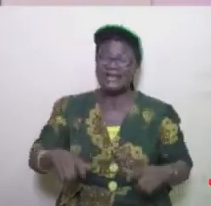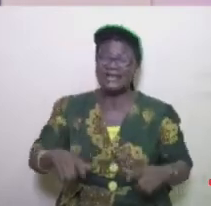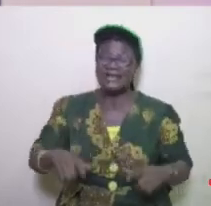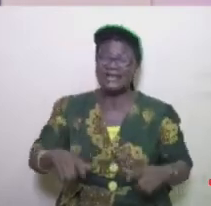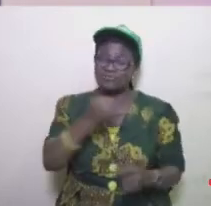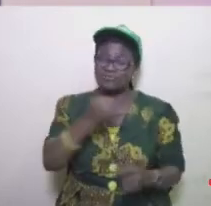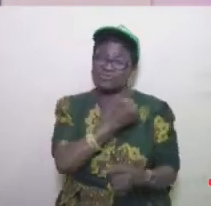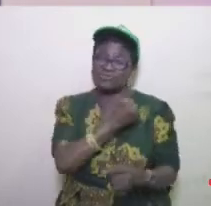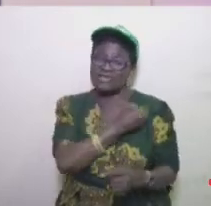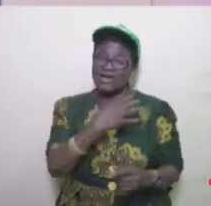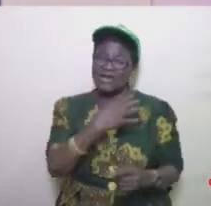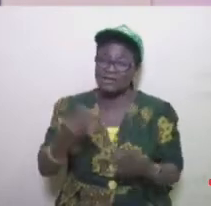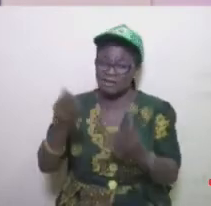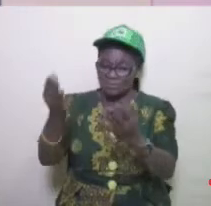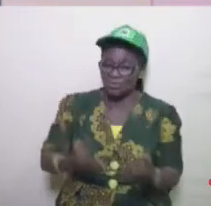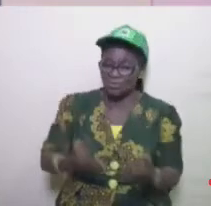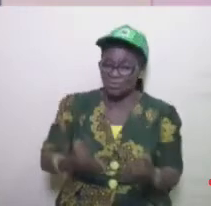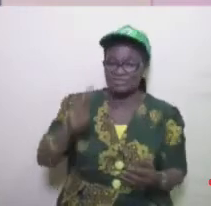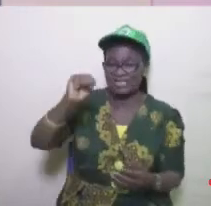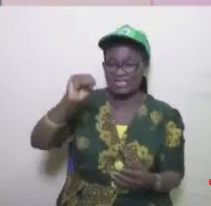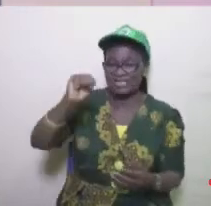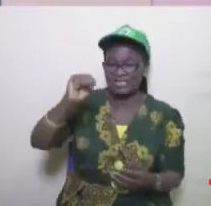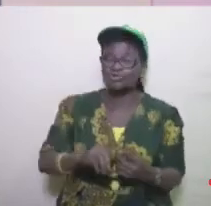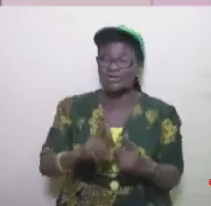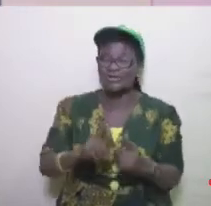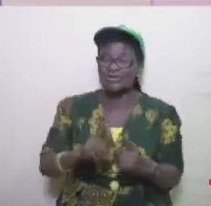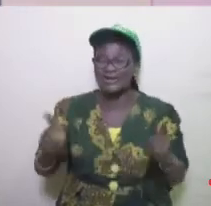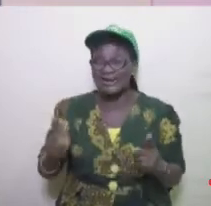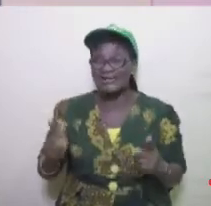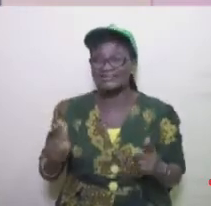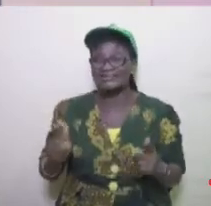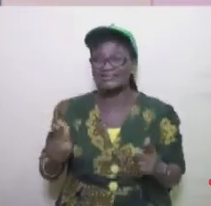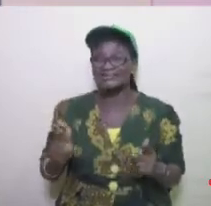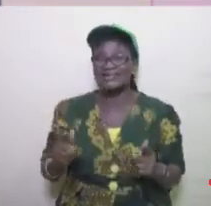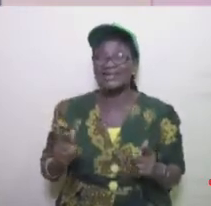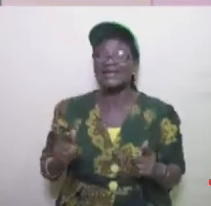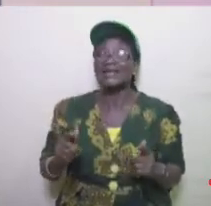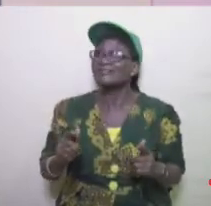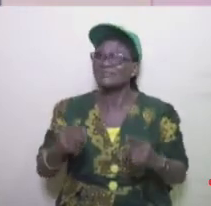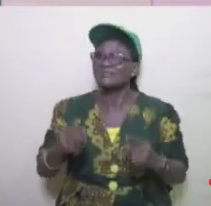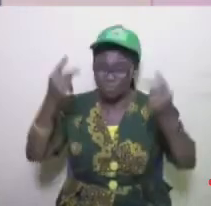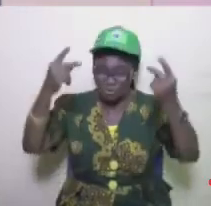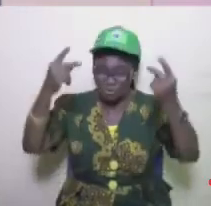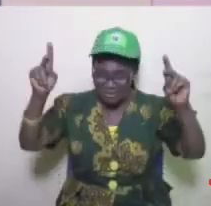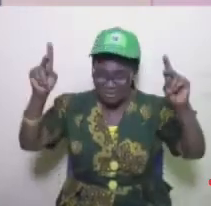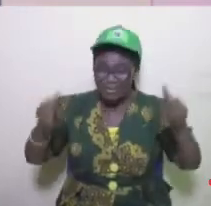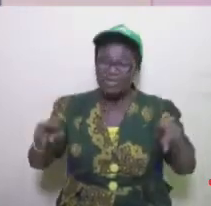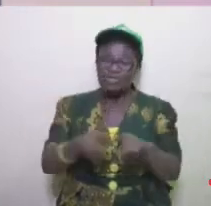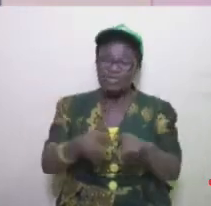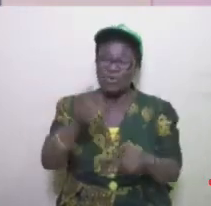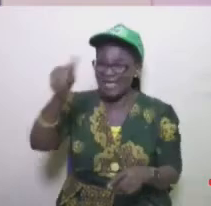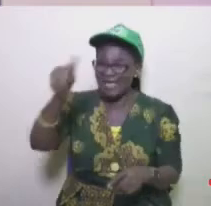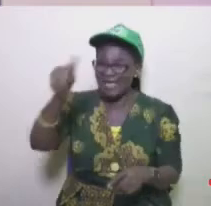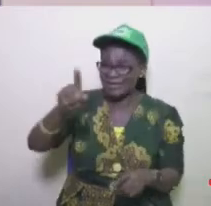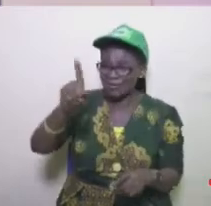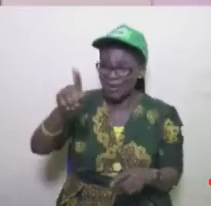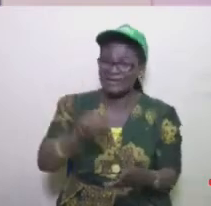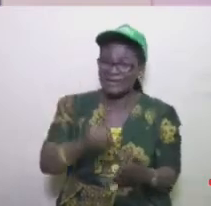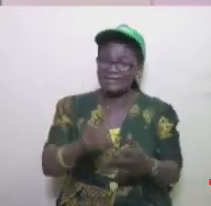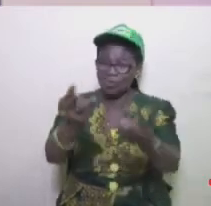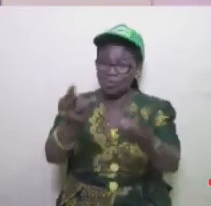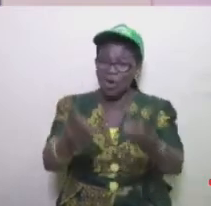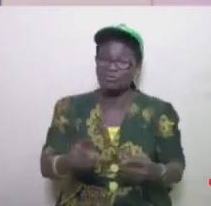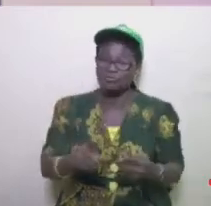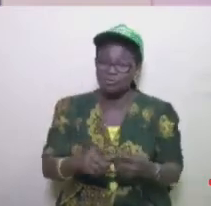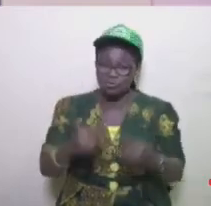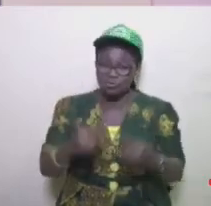abundant blessing. Anyone who wants to prosper in life, you want to succeed in ministry, you want to succeed in business, you need to be